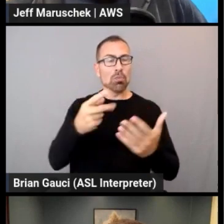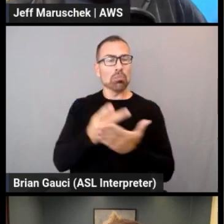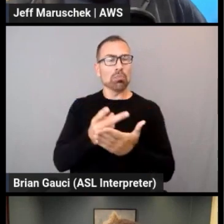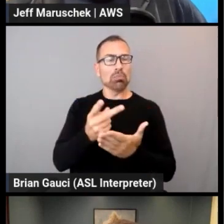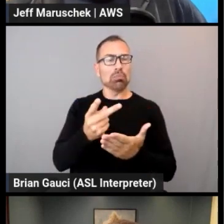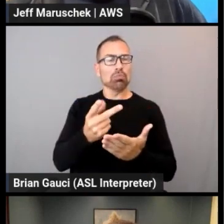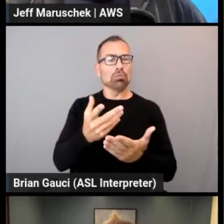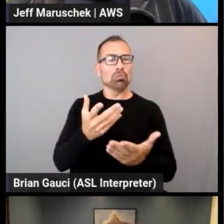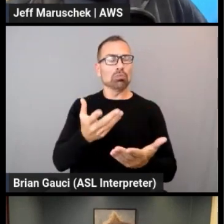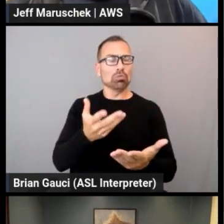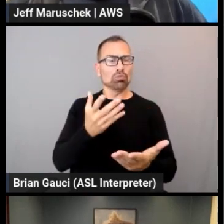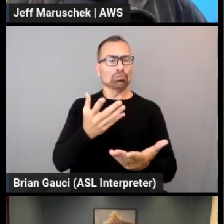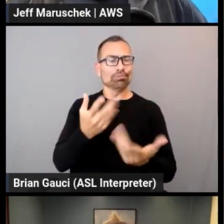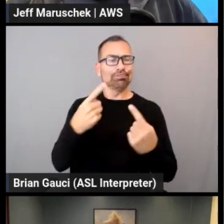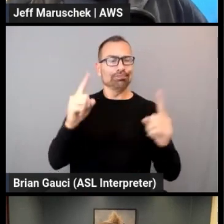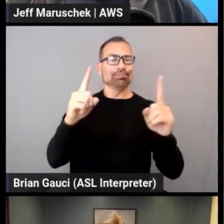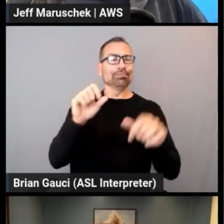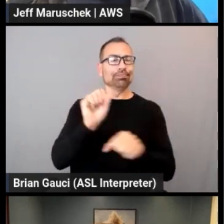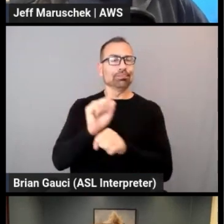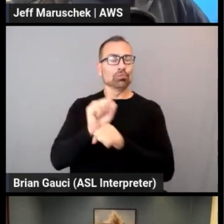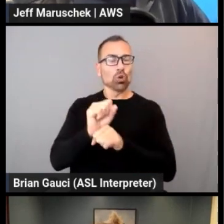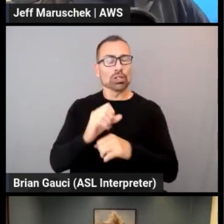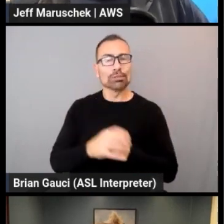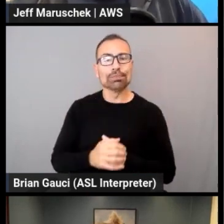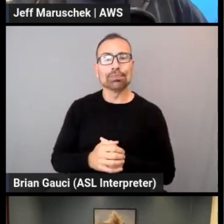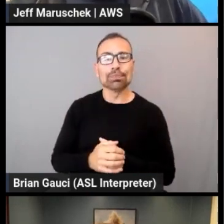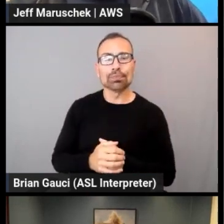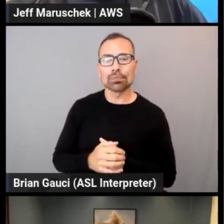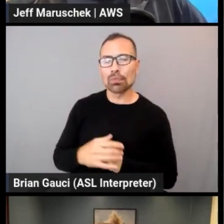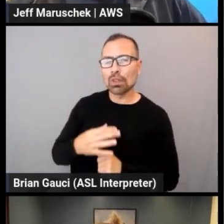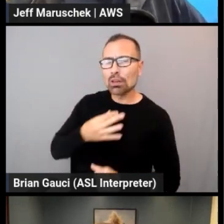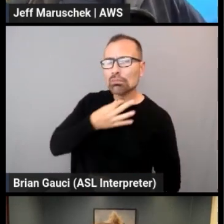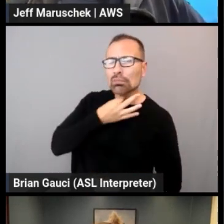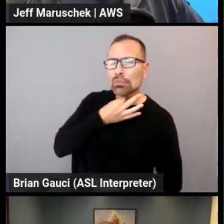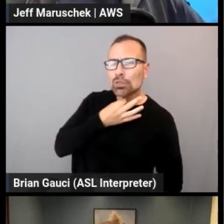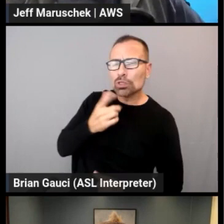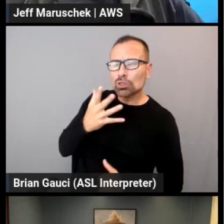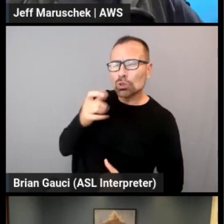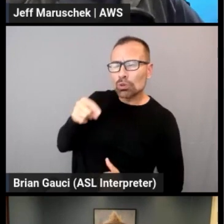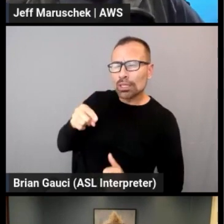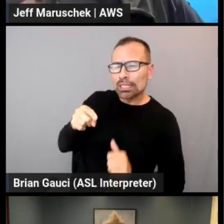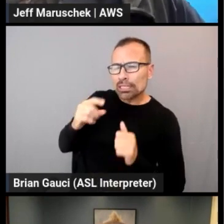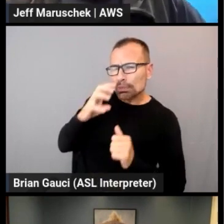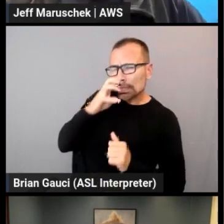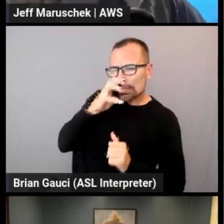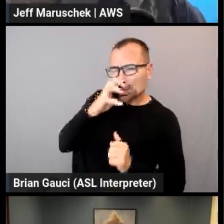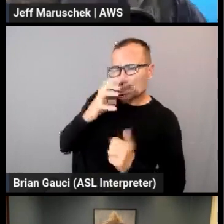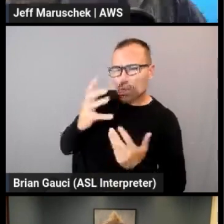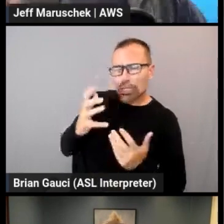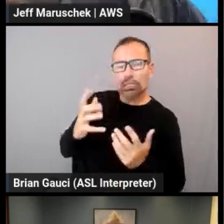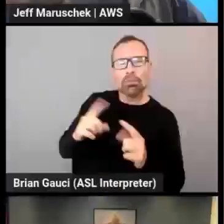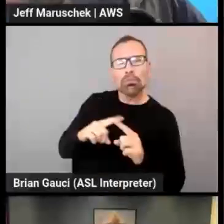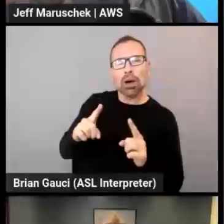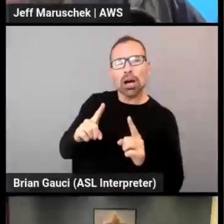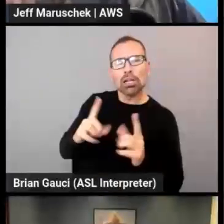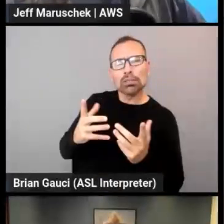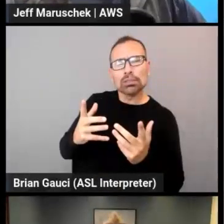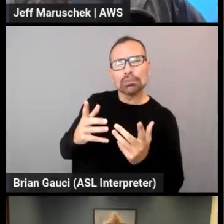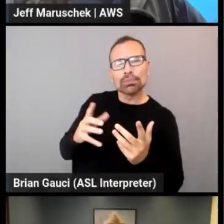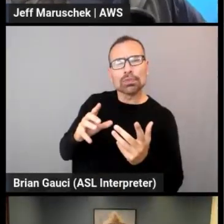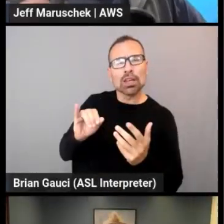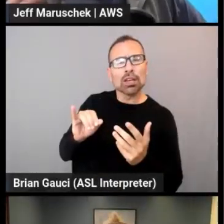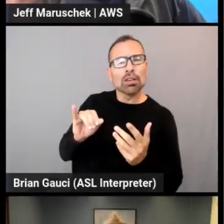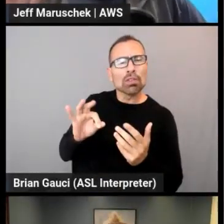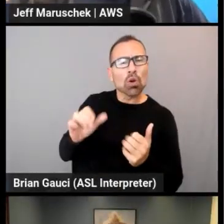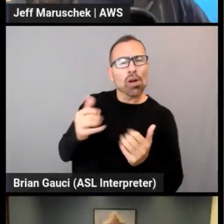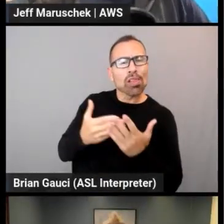in there. Because I was curious, you want this to be pretty strict, obviously. So what if there were things that you could look